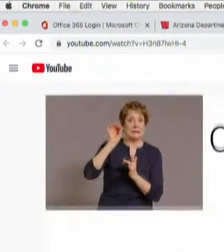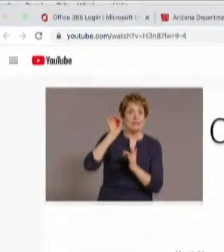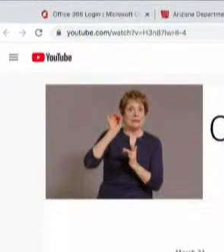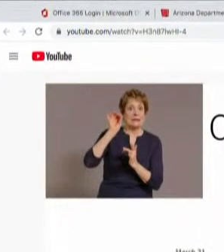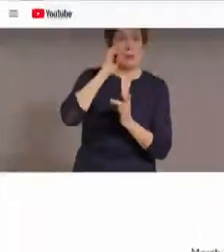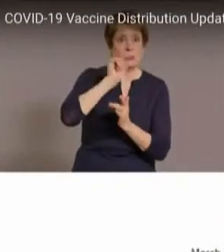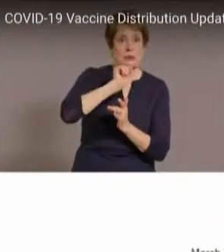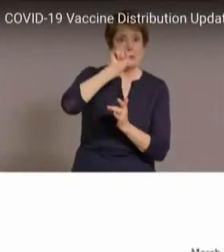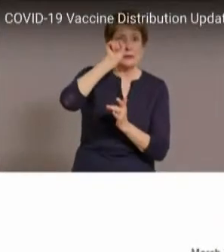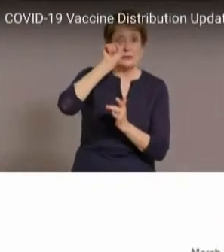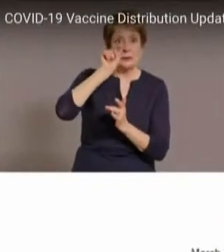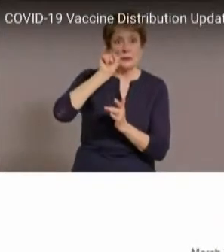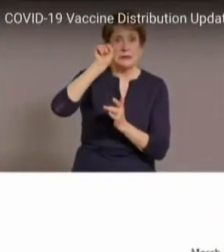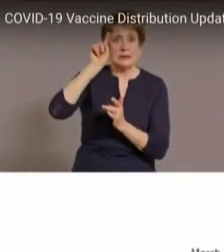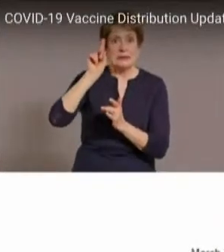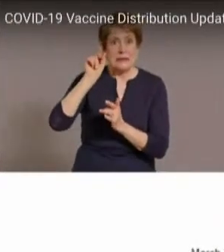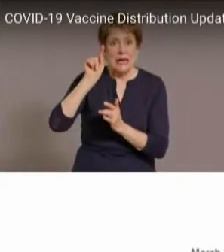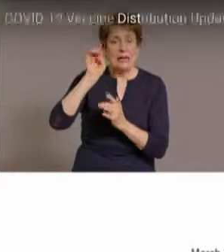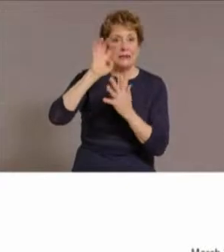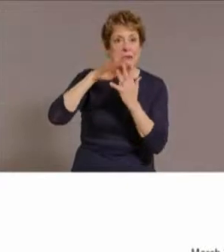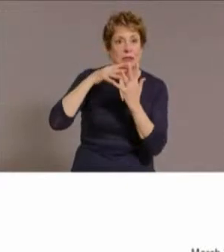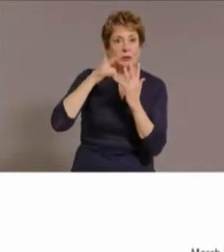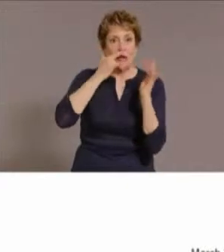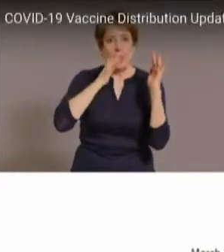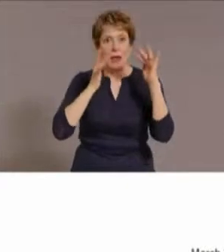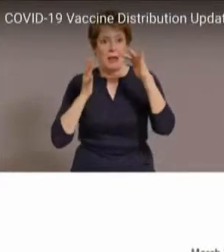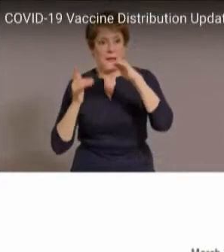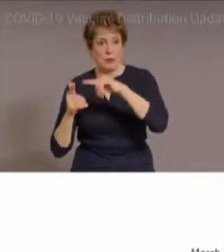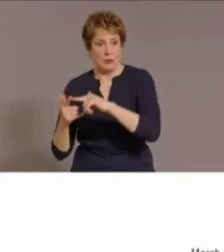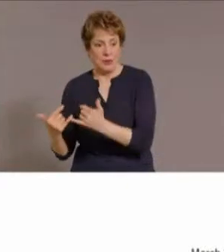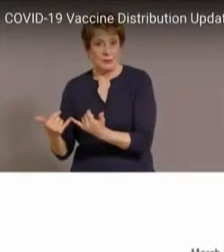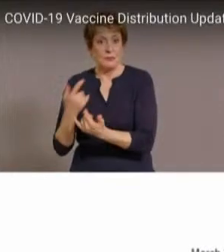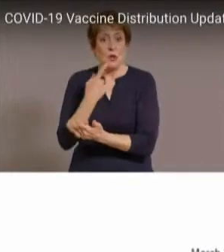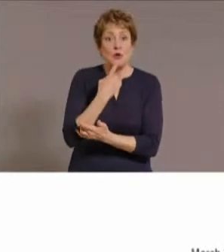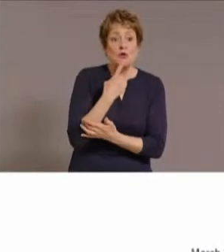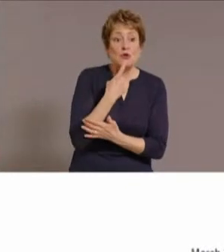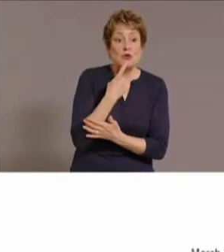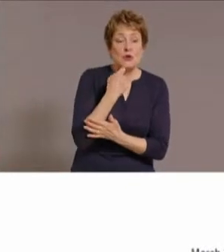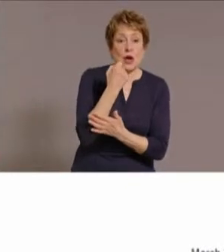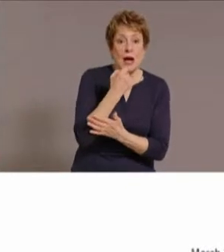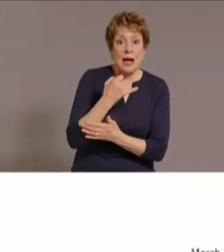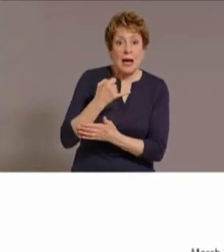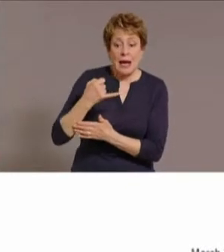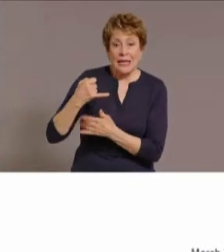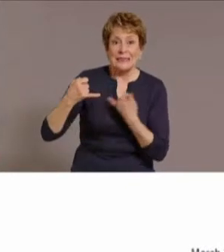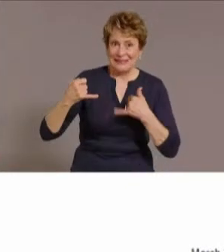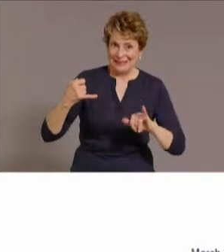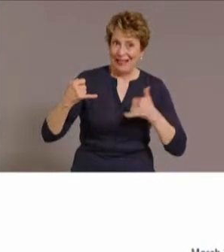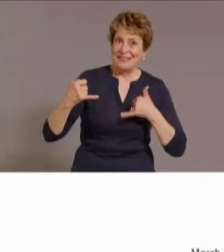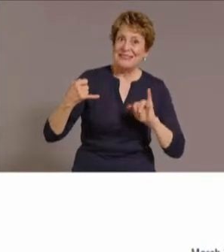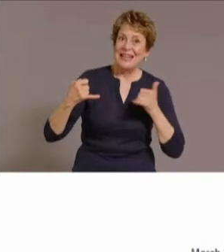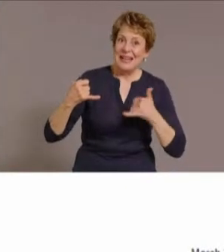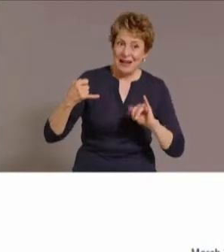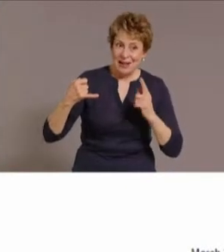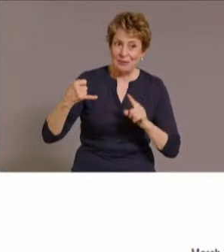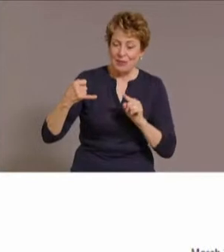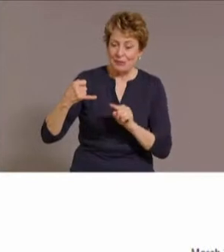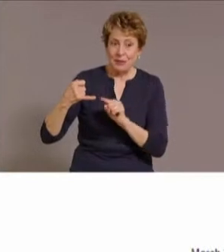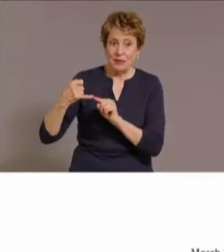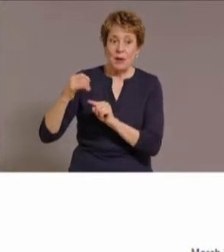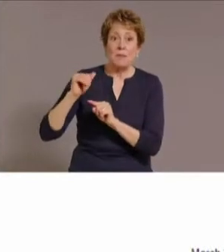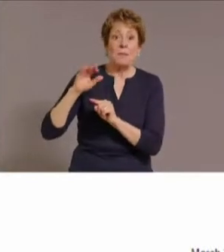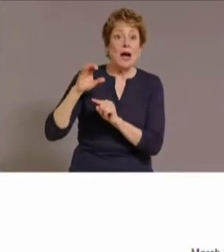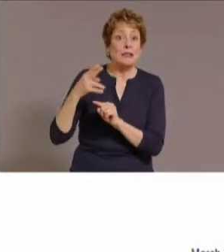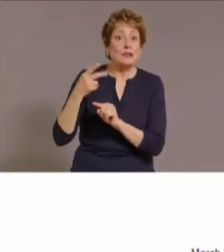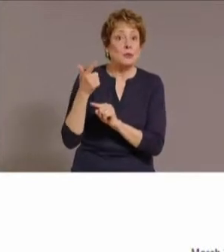on that graph. Those that are in red are still in place, so you can see that as of March 24th, all